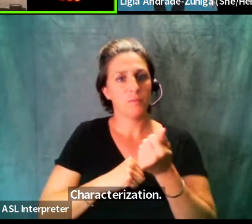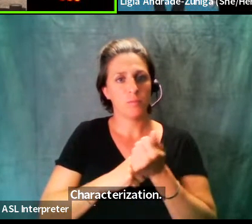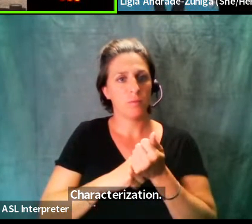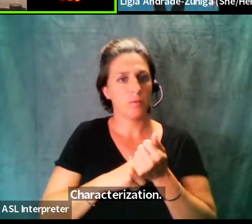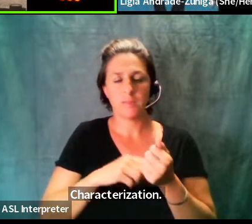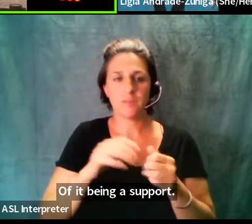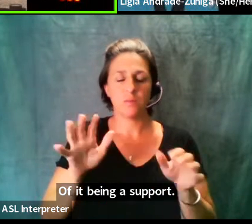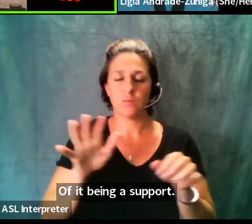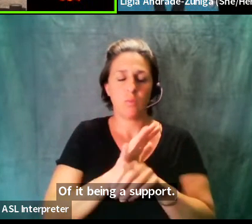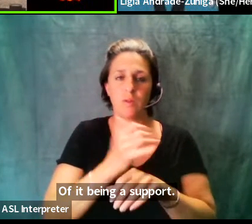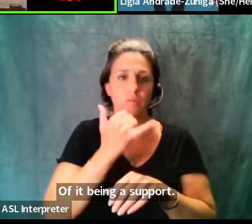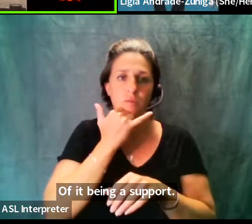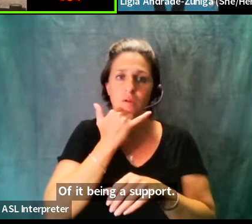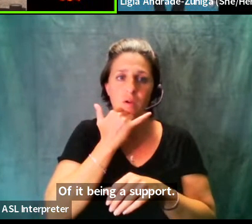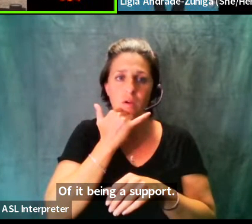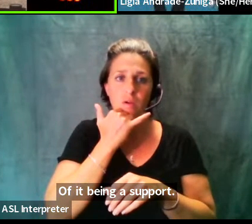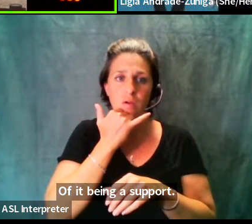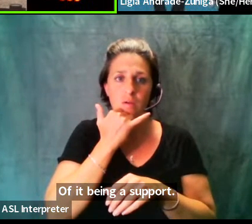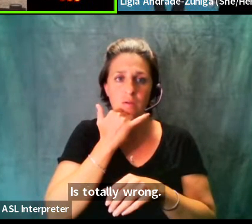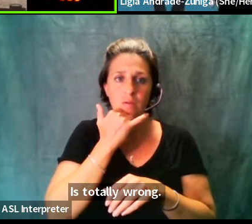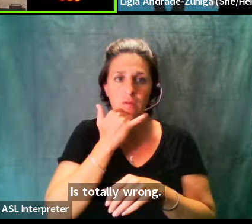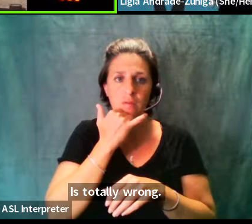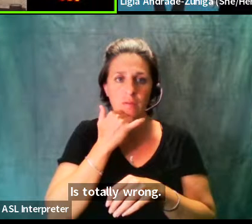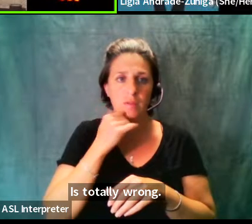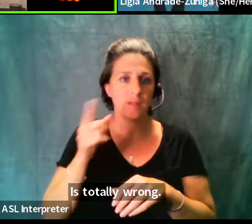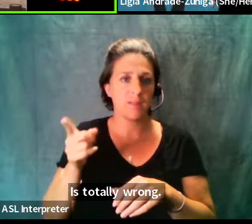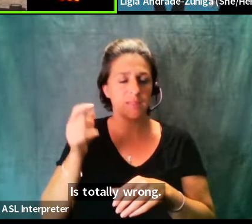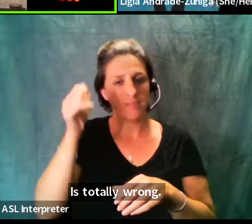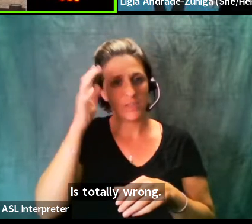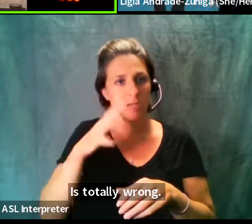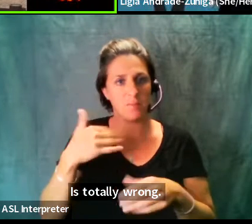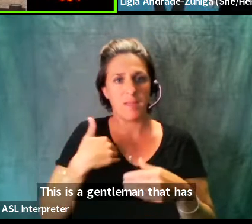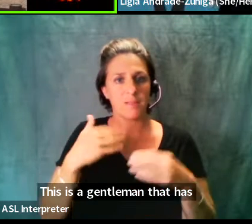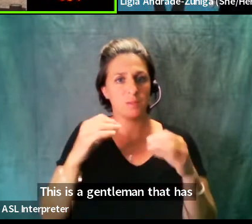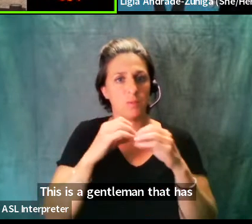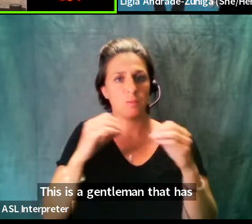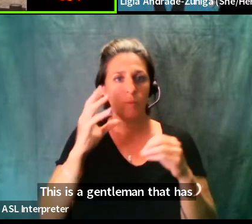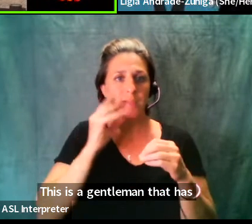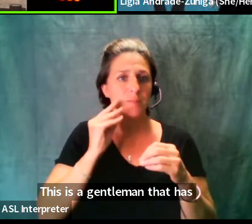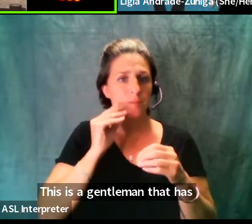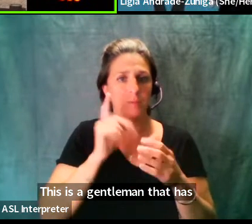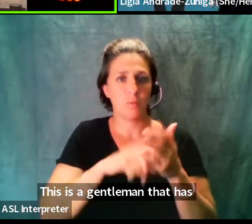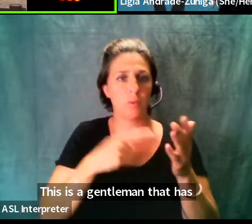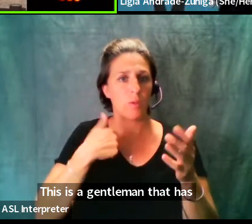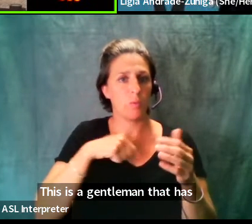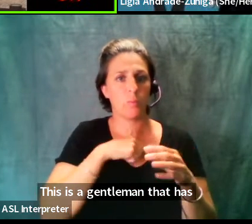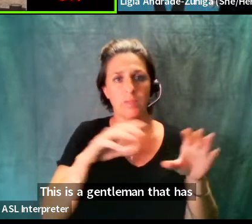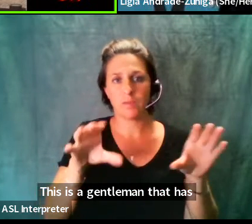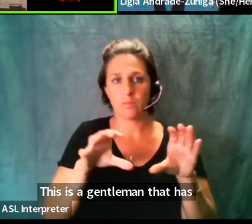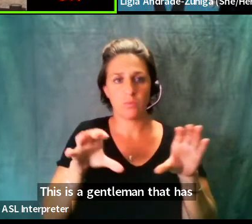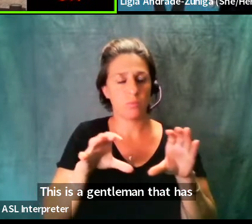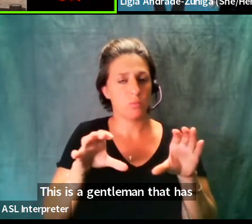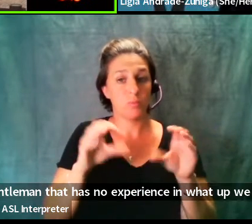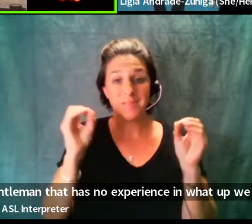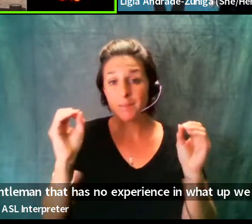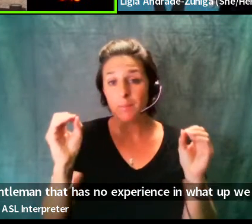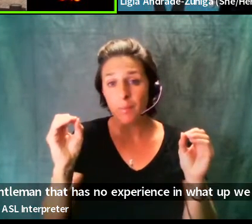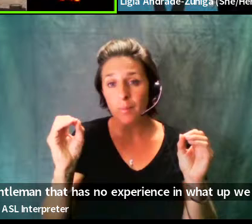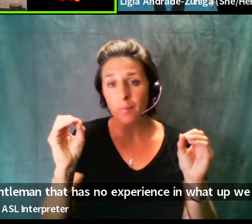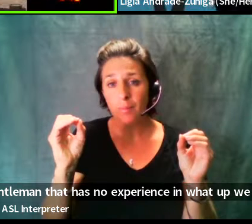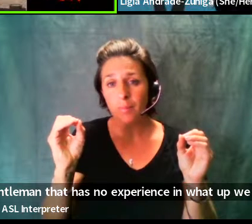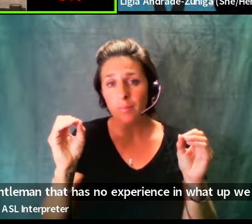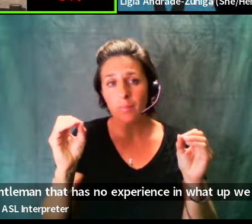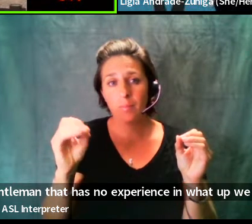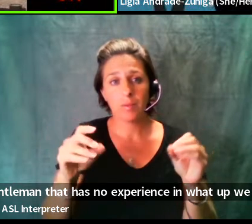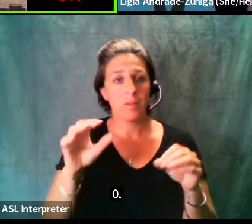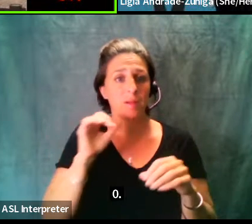totally wrong. This is a gentleman that has no experience in what we do, 0. Not only that,